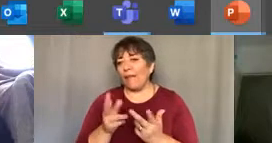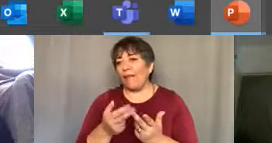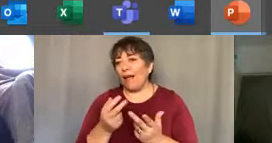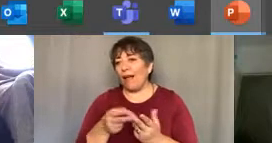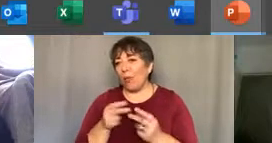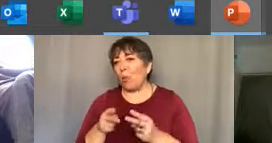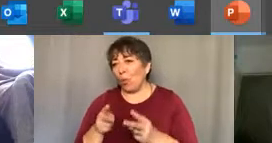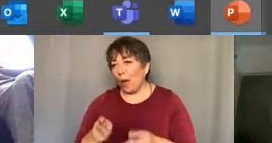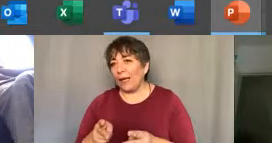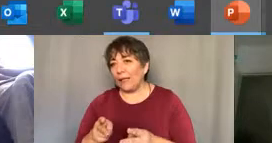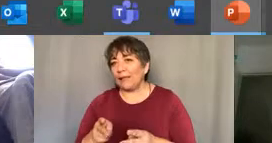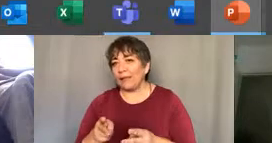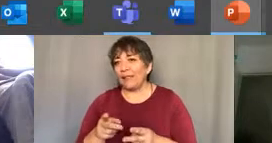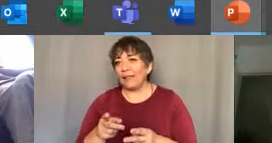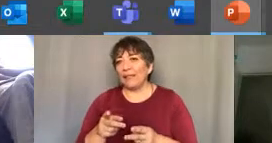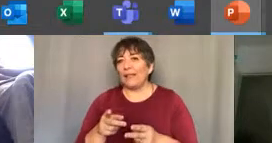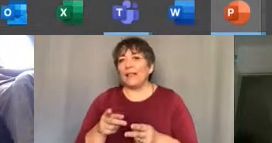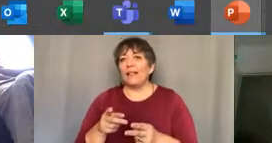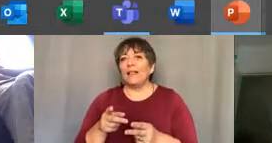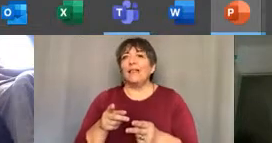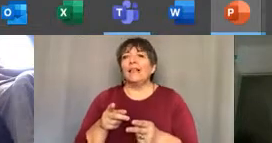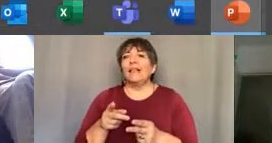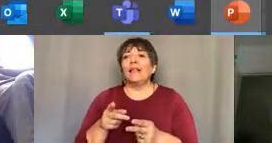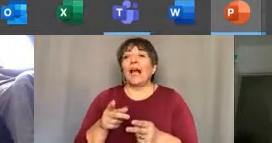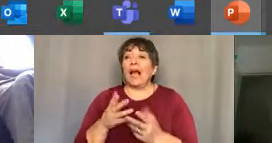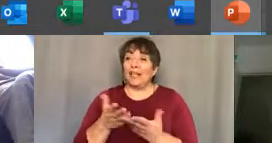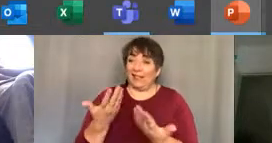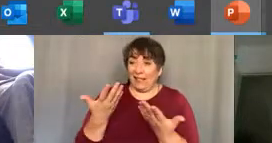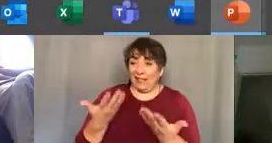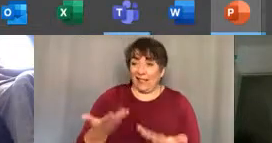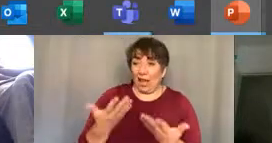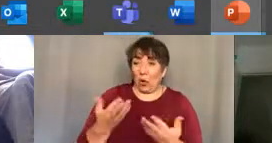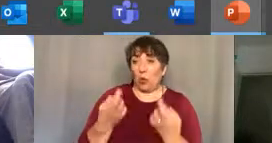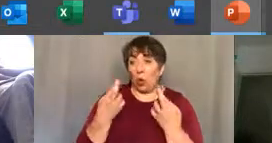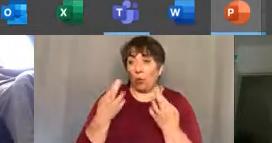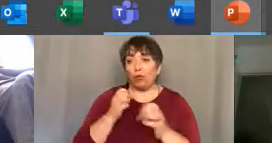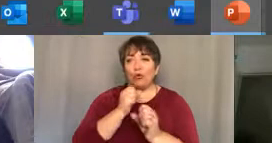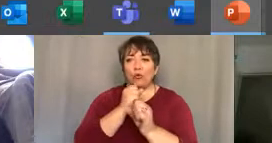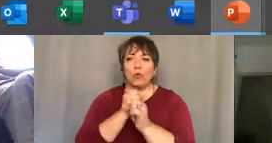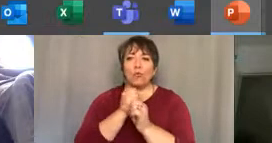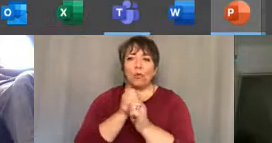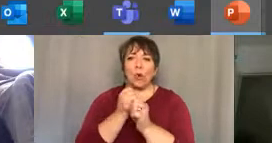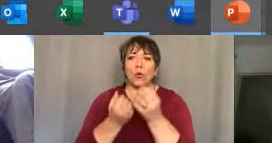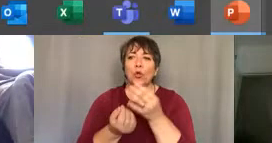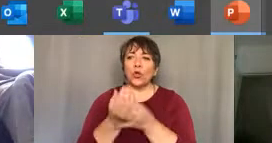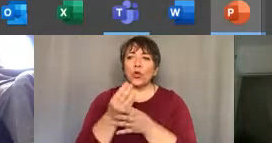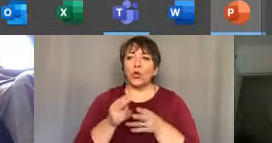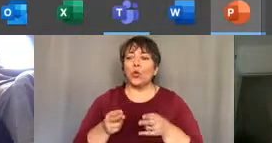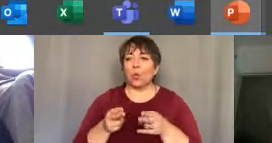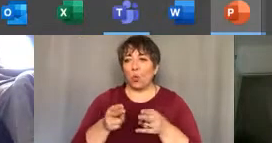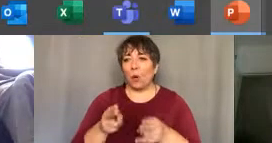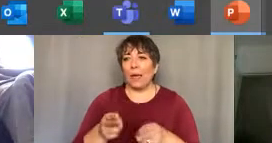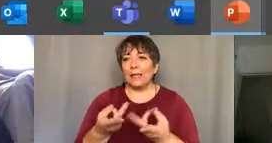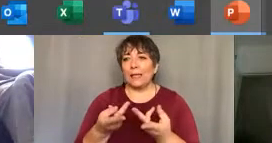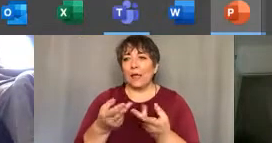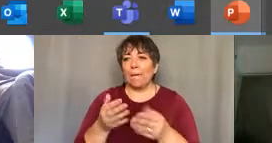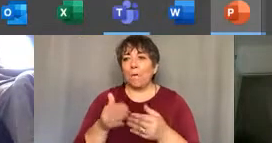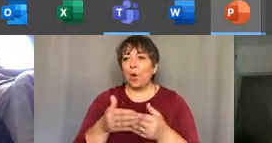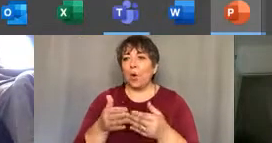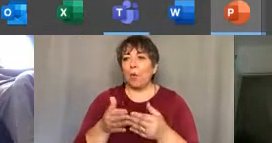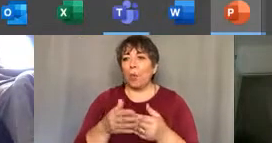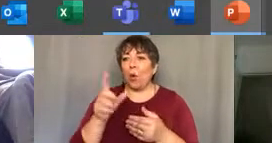these as well. With 25, well, if we are successful, 225,000 new patients available to use our service, this will